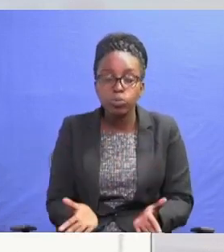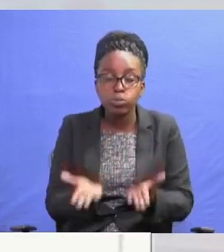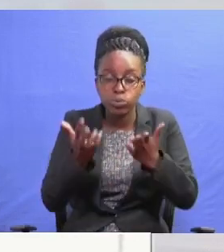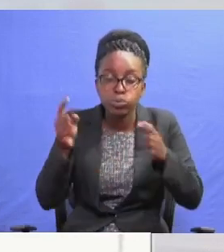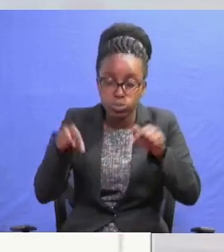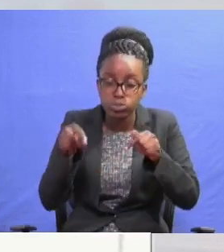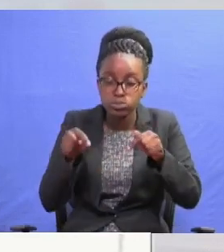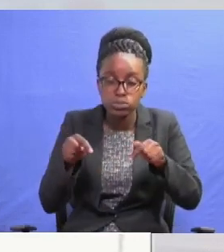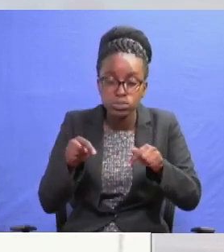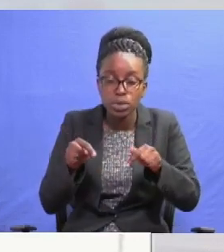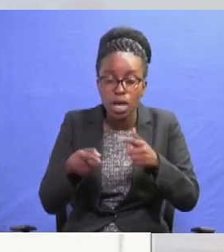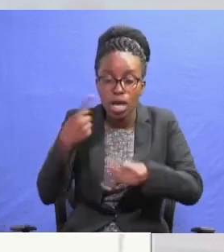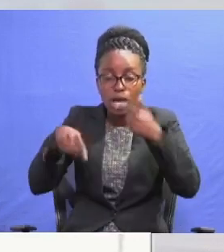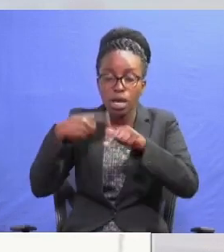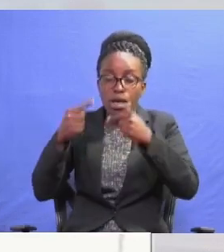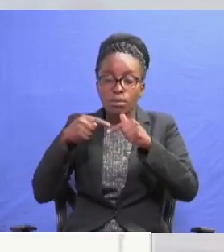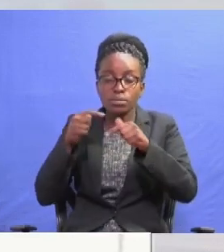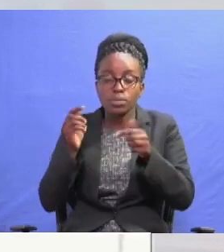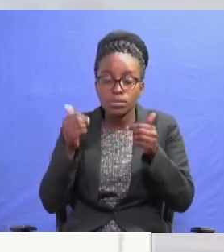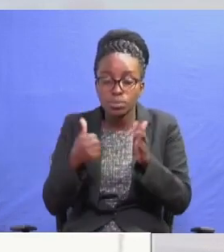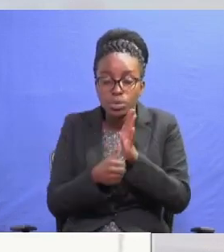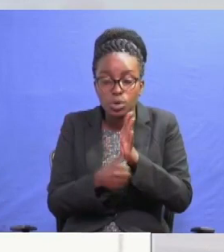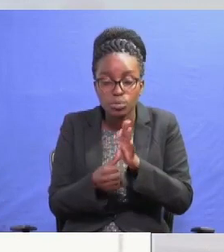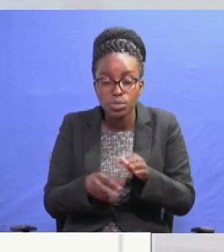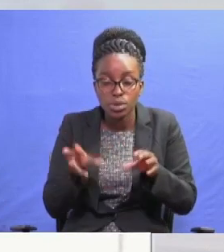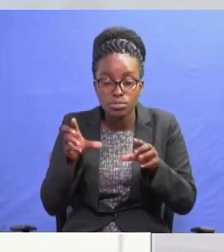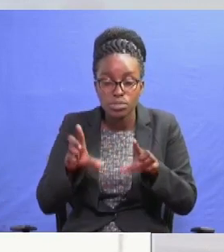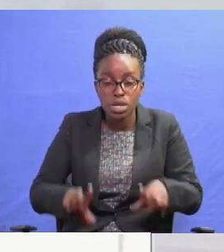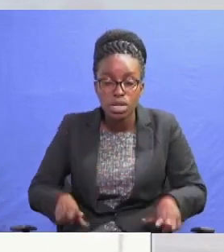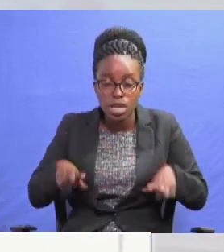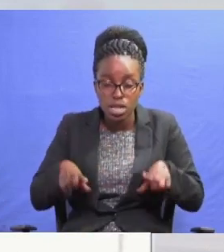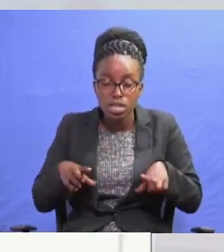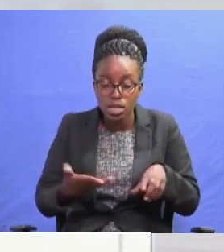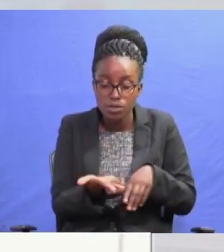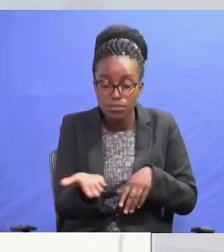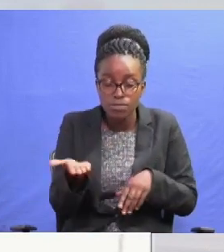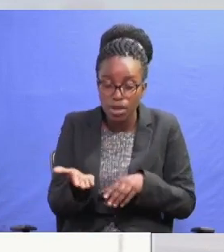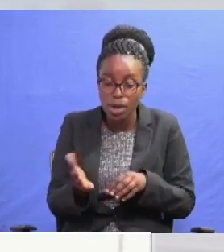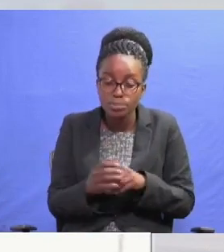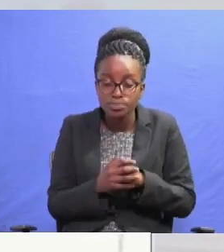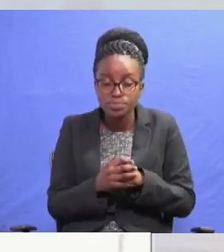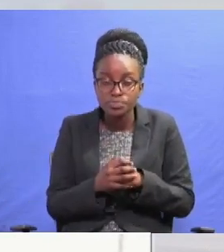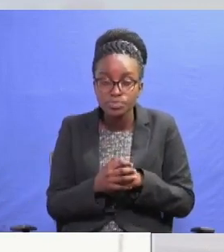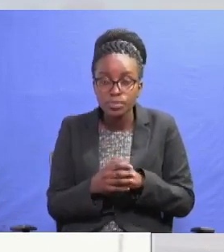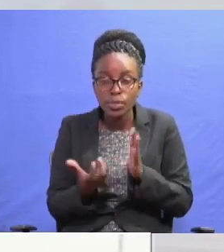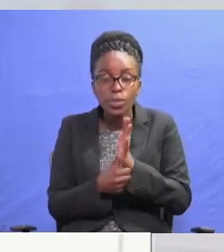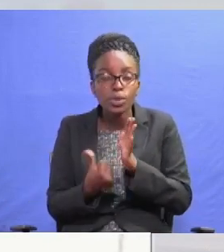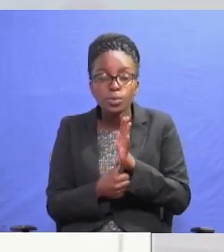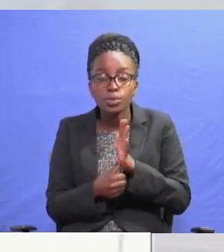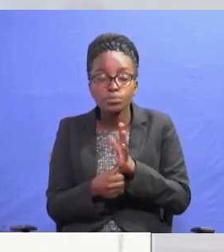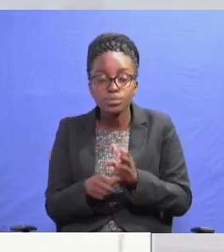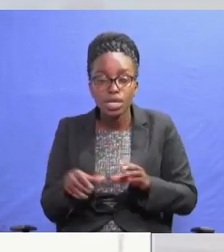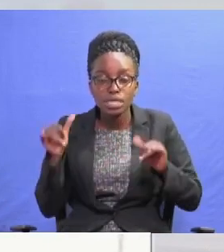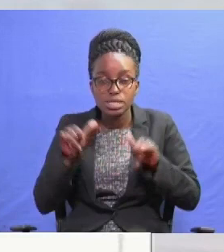come to the issue of settlement, now this is where the problem lies, because I believe before you settle people, you have first of